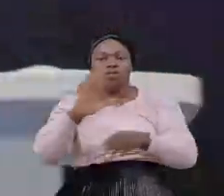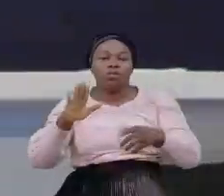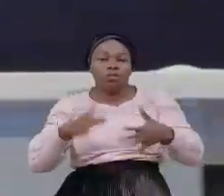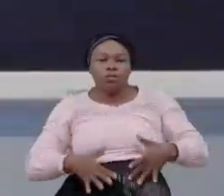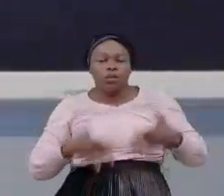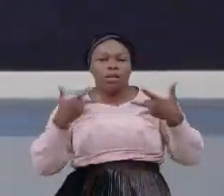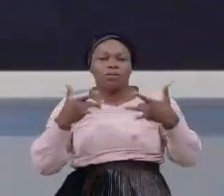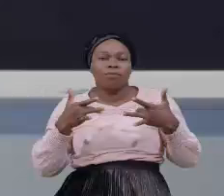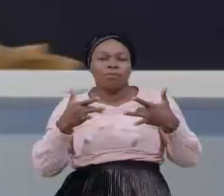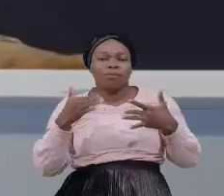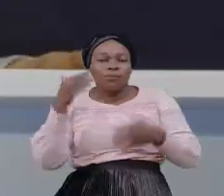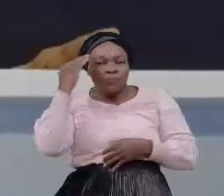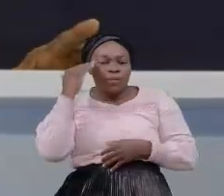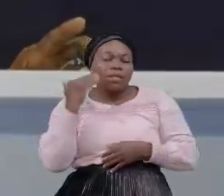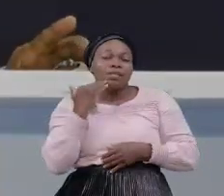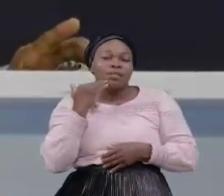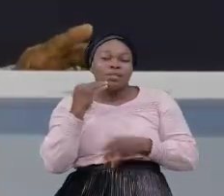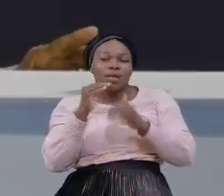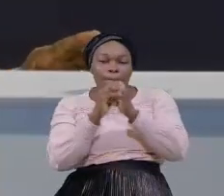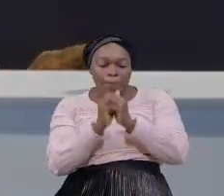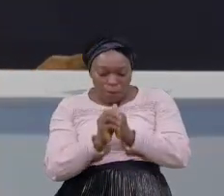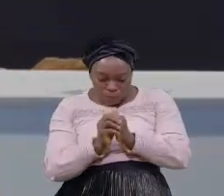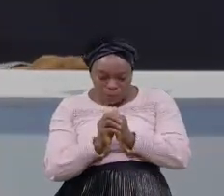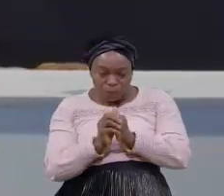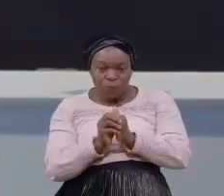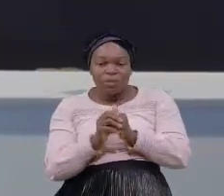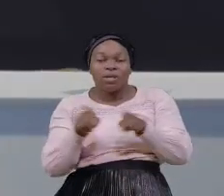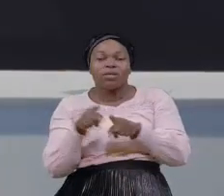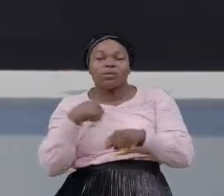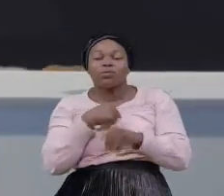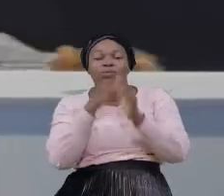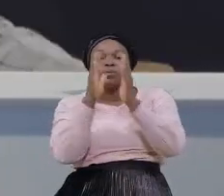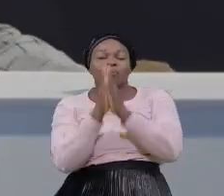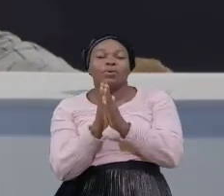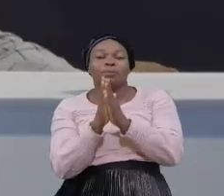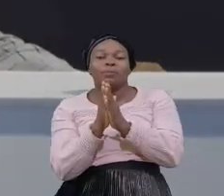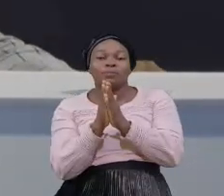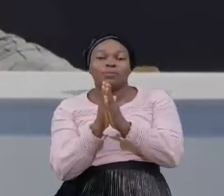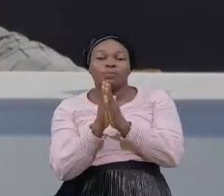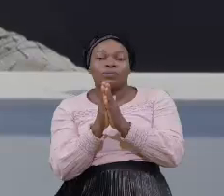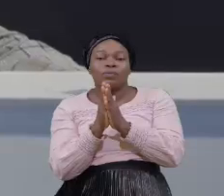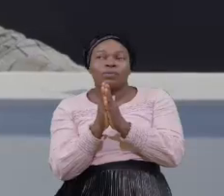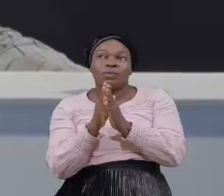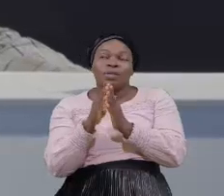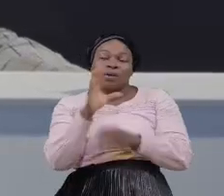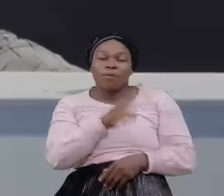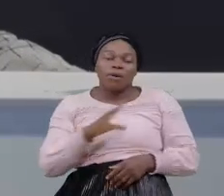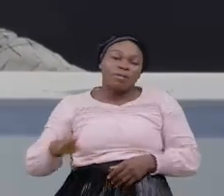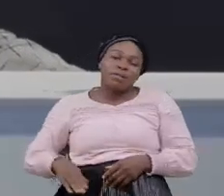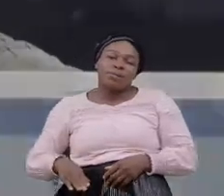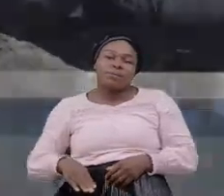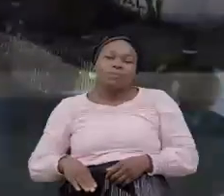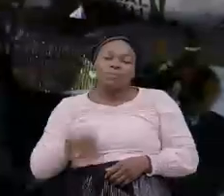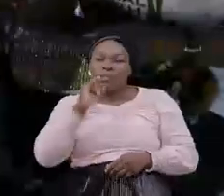closed. Heads bowed and eyes closed. Christ is everywhere present now.